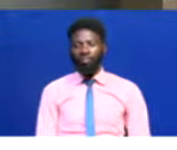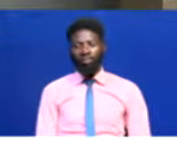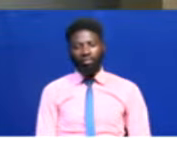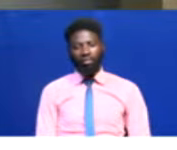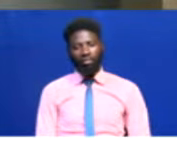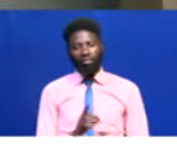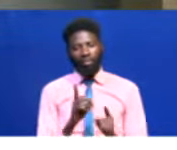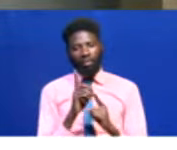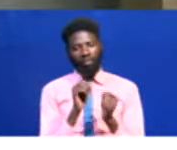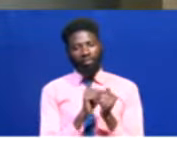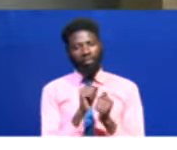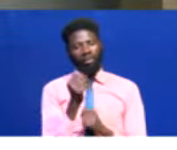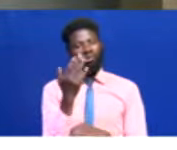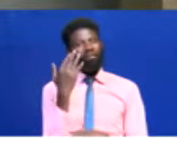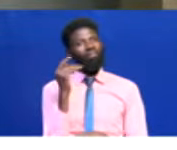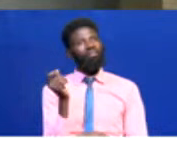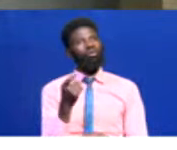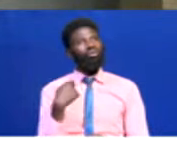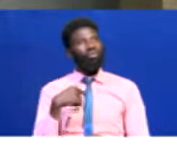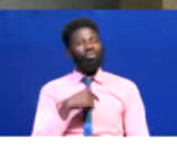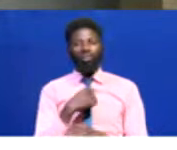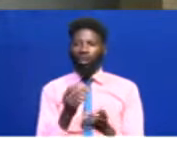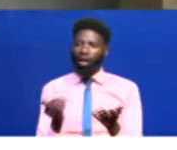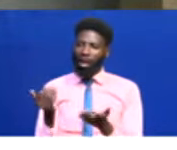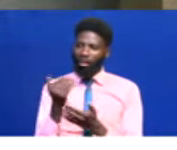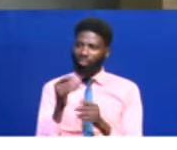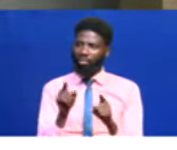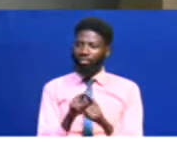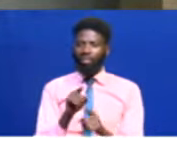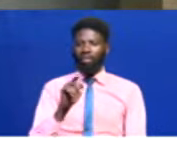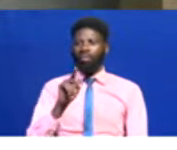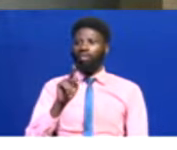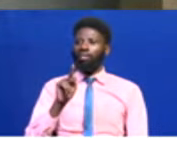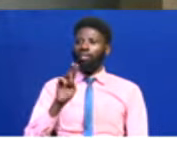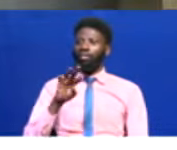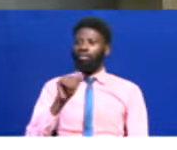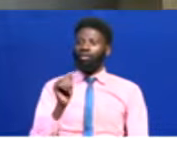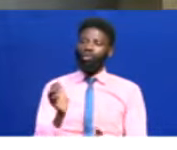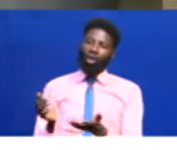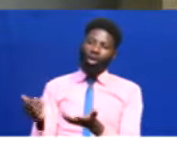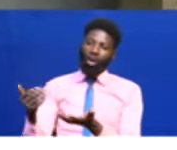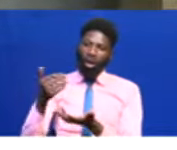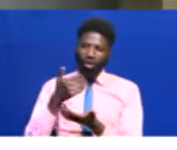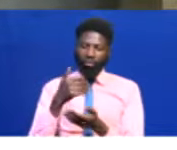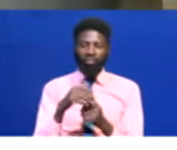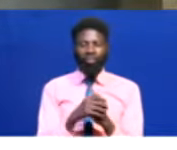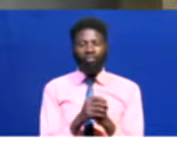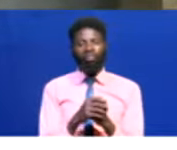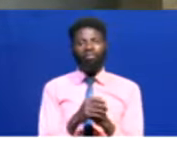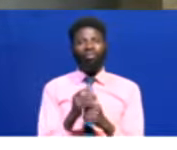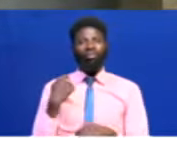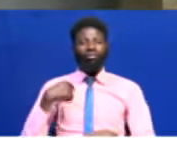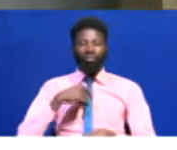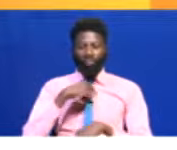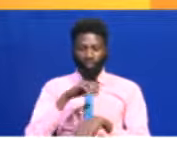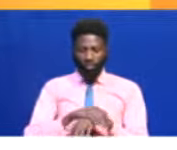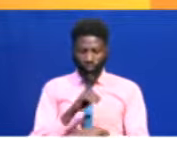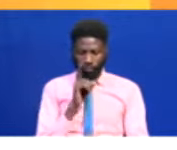last month, we collected, you know, it's been collected by the Kenya Revenue Authority. They are the collecting agent. They collected